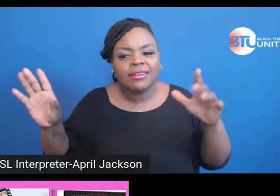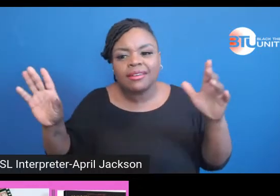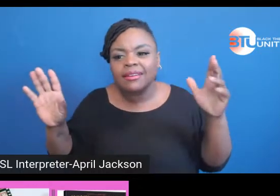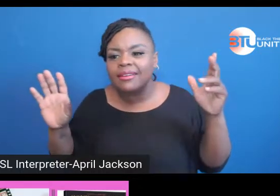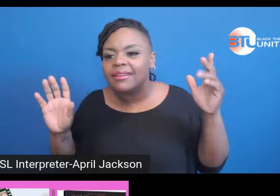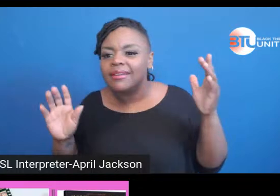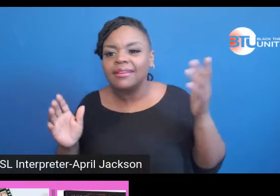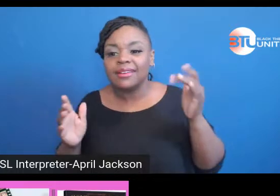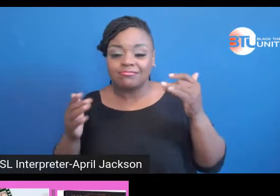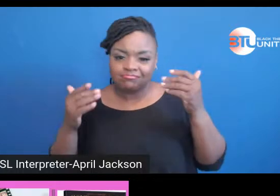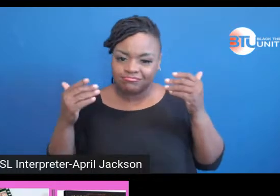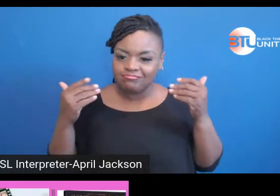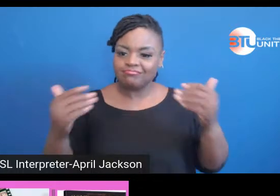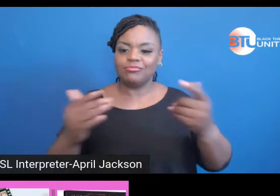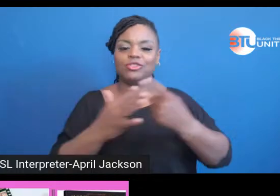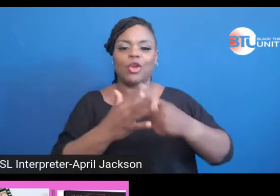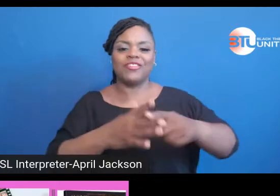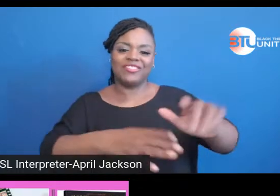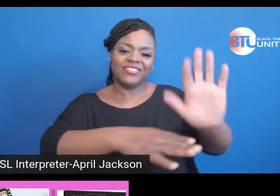And that's one reason why.